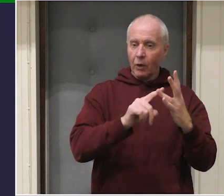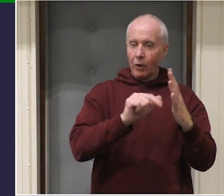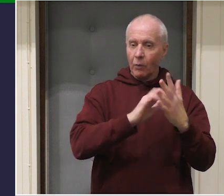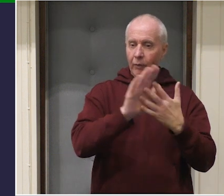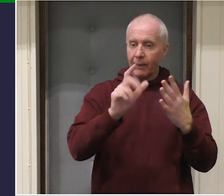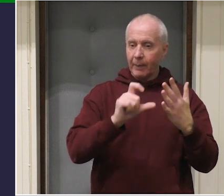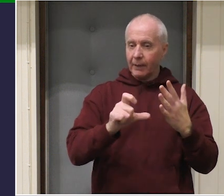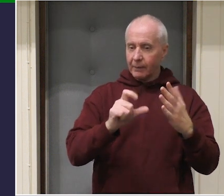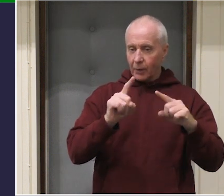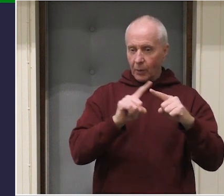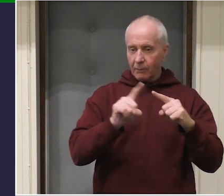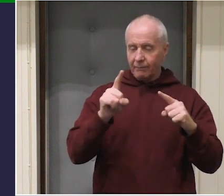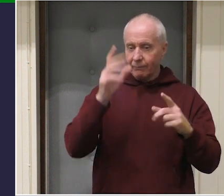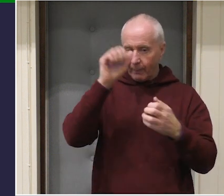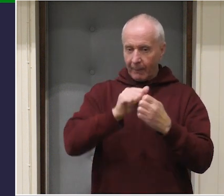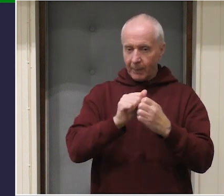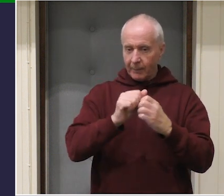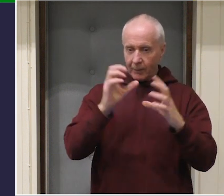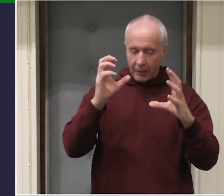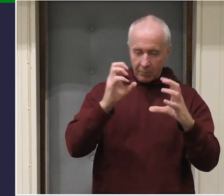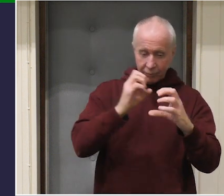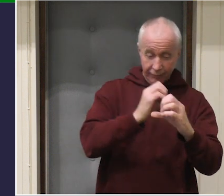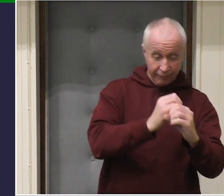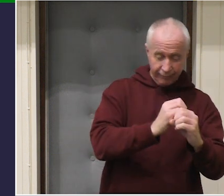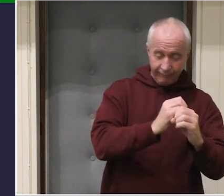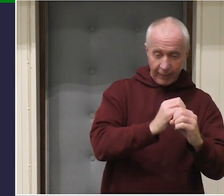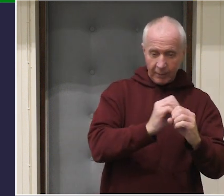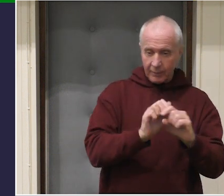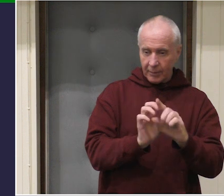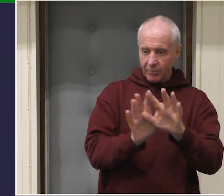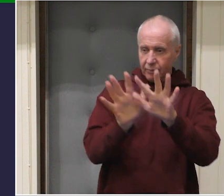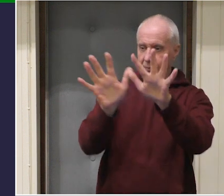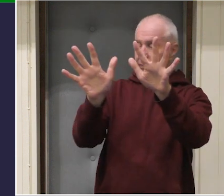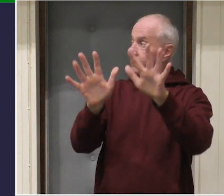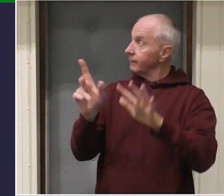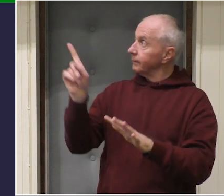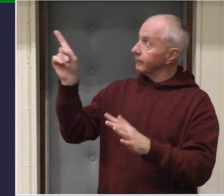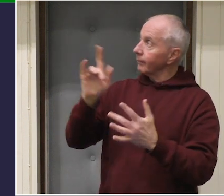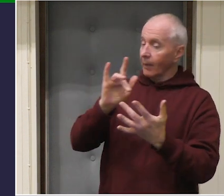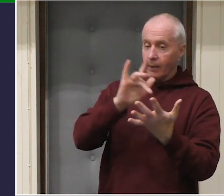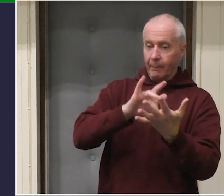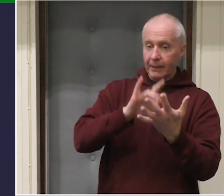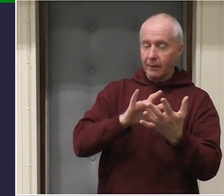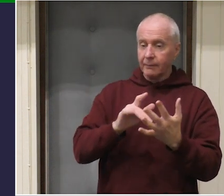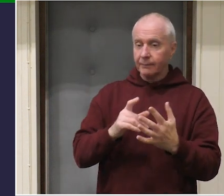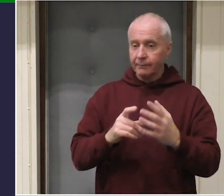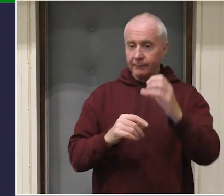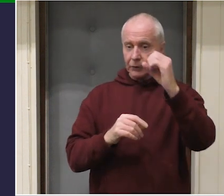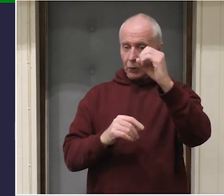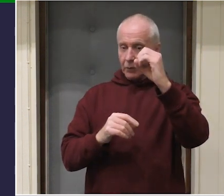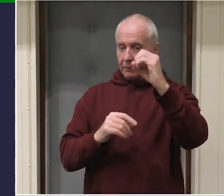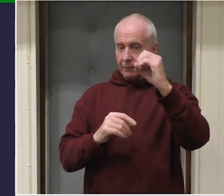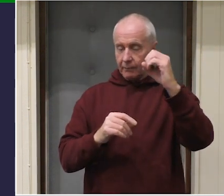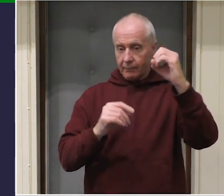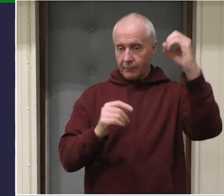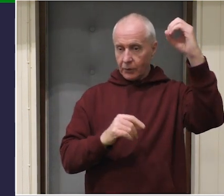bottom left. And here we can see a great pile of stuff in the middle. The sun would be here at 1 and 1,